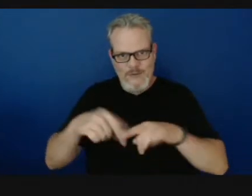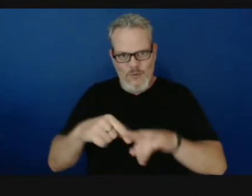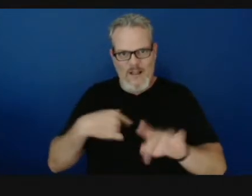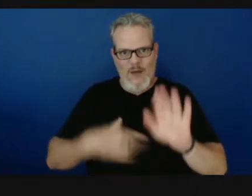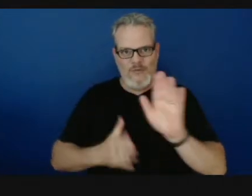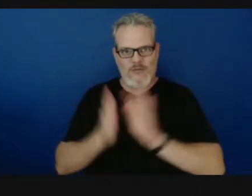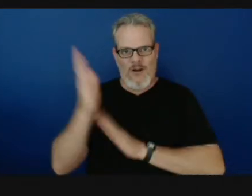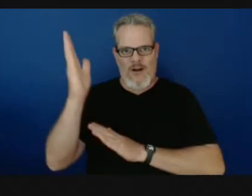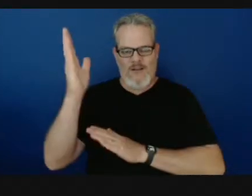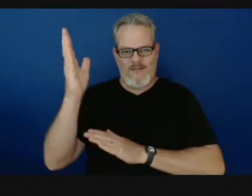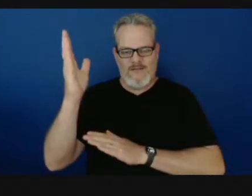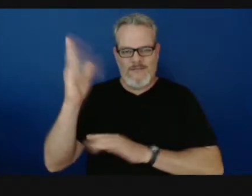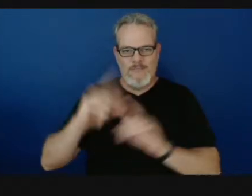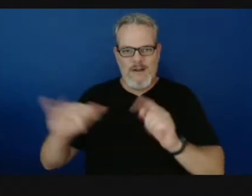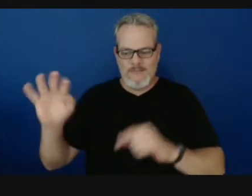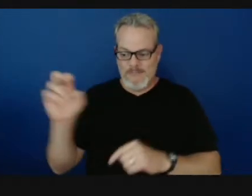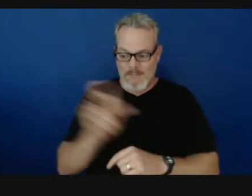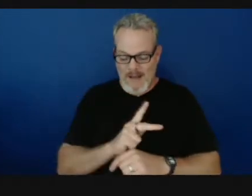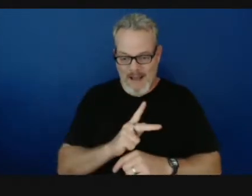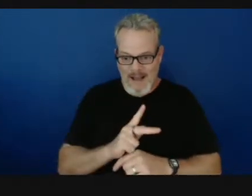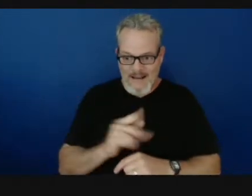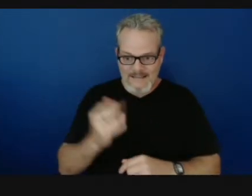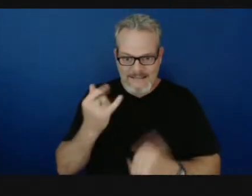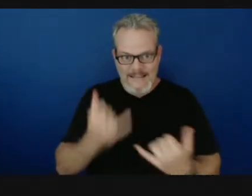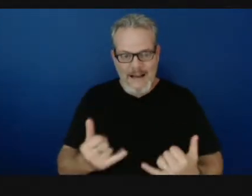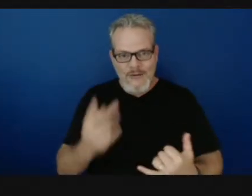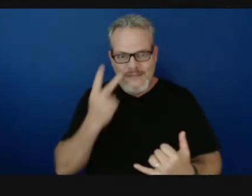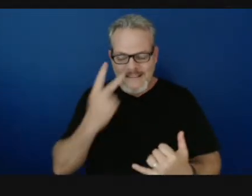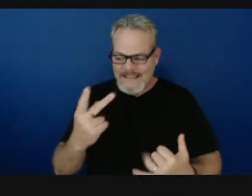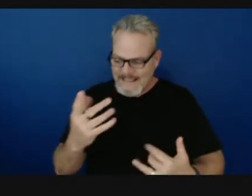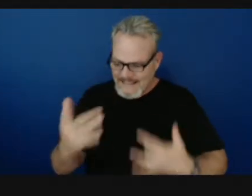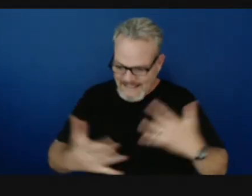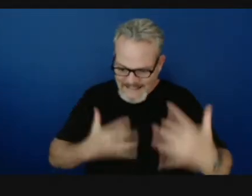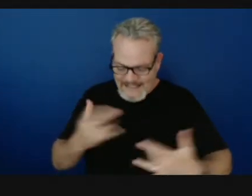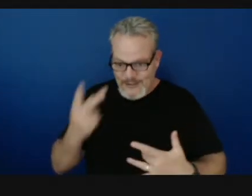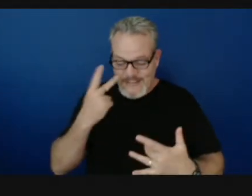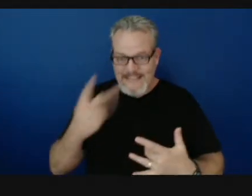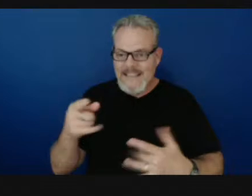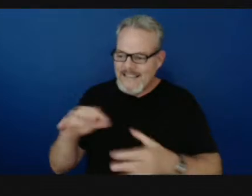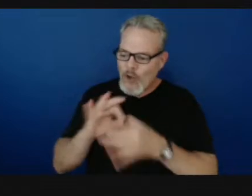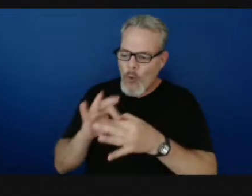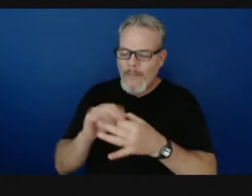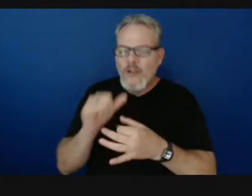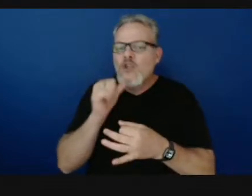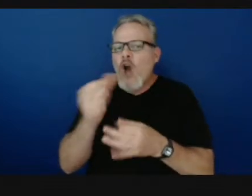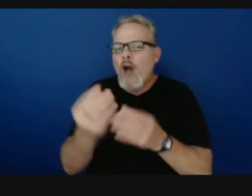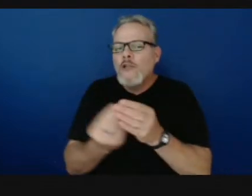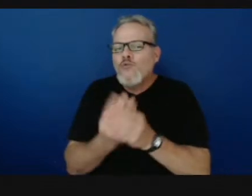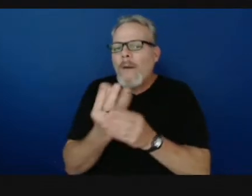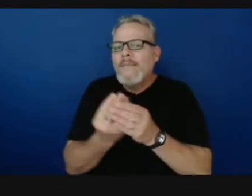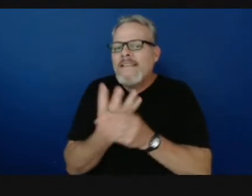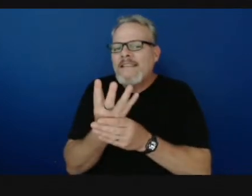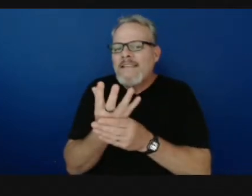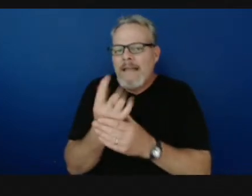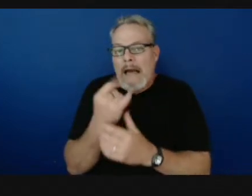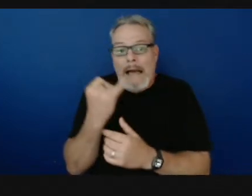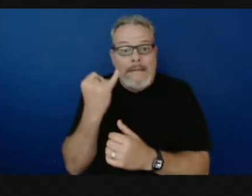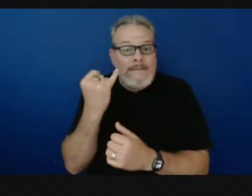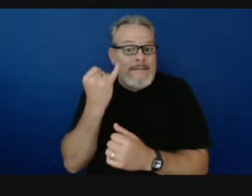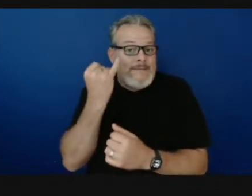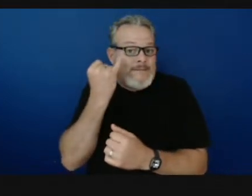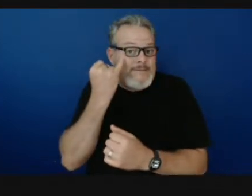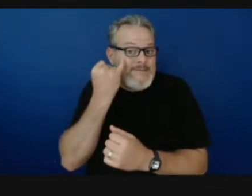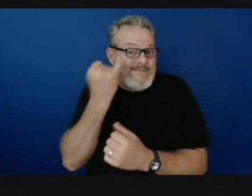and excitement on the volcano, which is cooperated by not erupting, I suppose. Well, she could have.